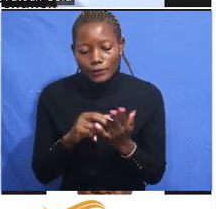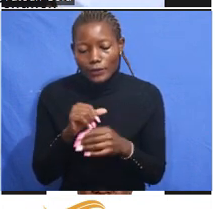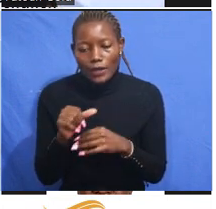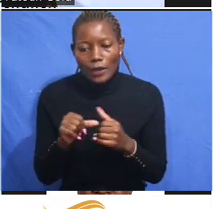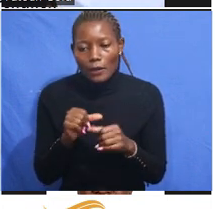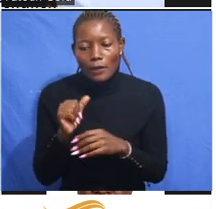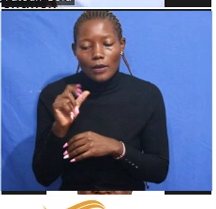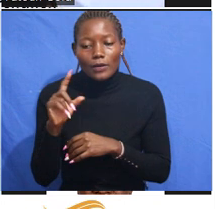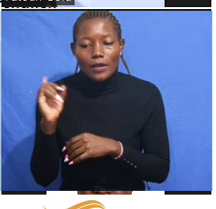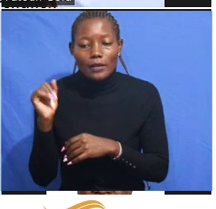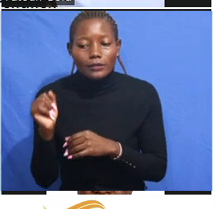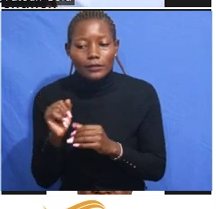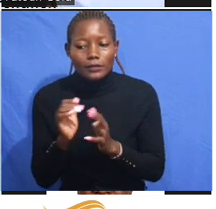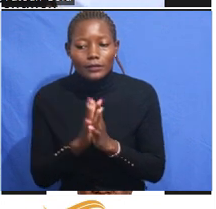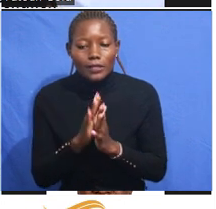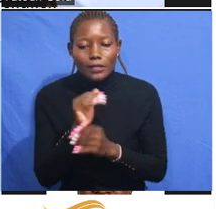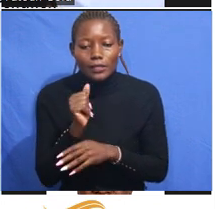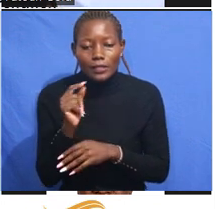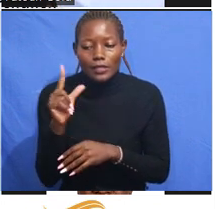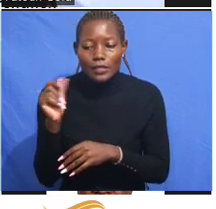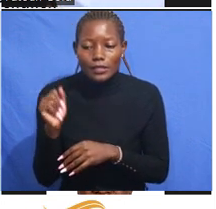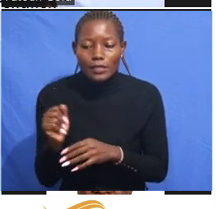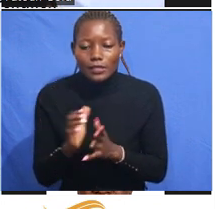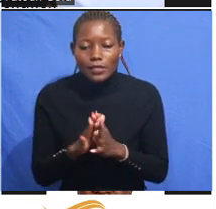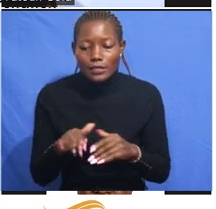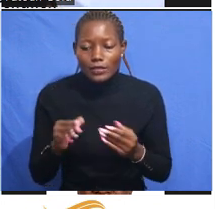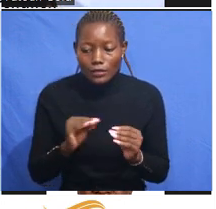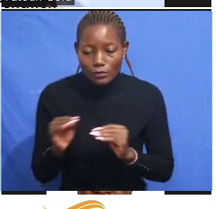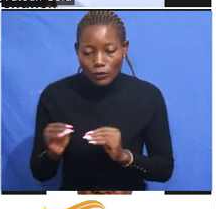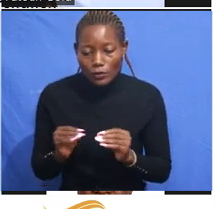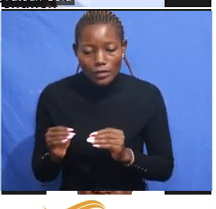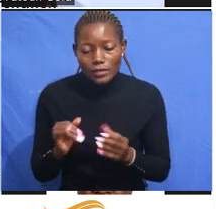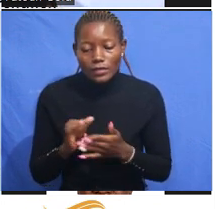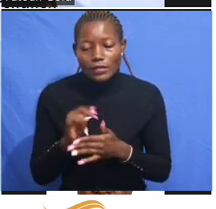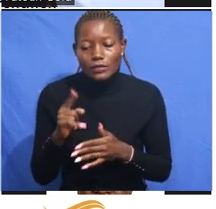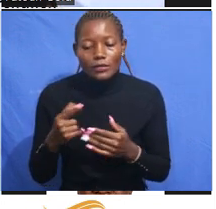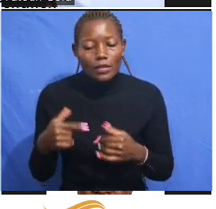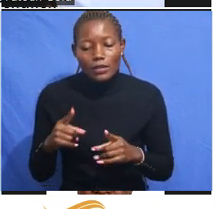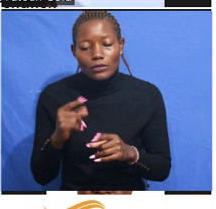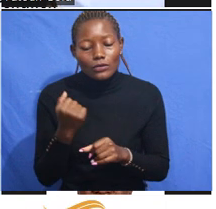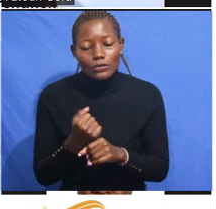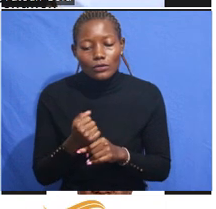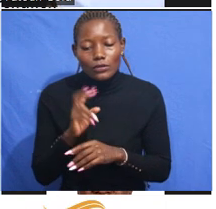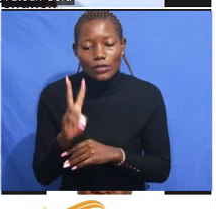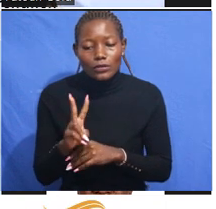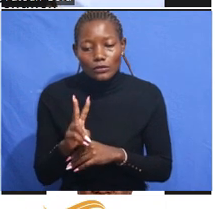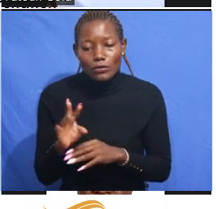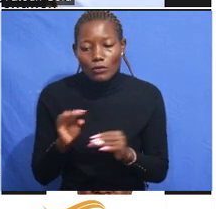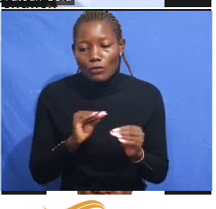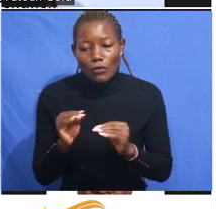axis. And the way they articulate is what allows you to perform those two particular movements around the